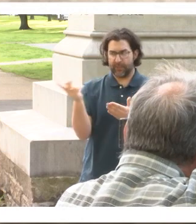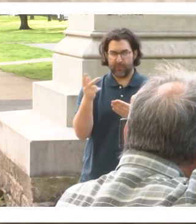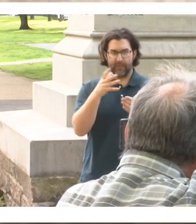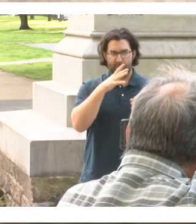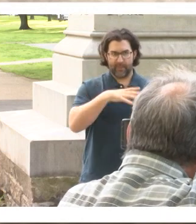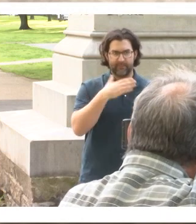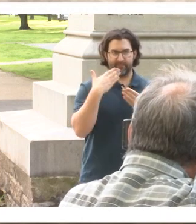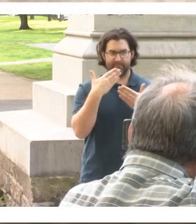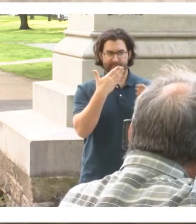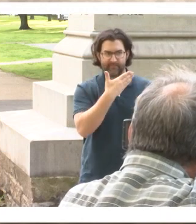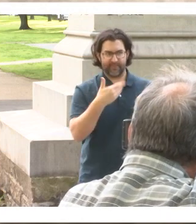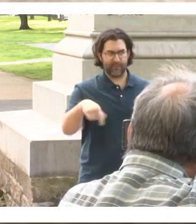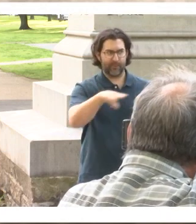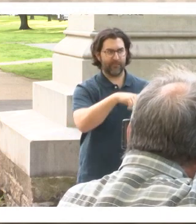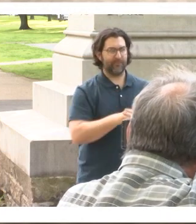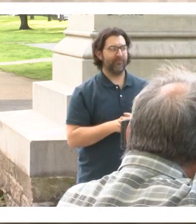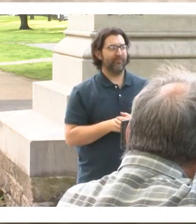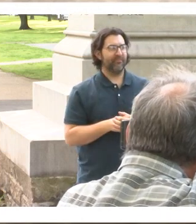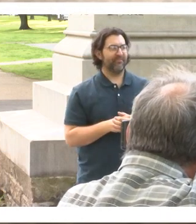ladies.